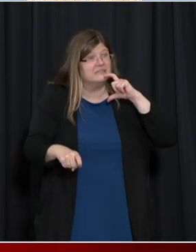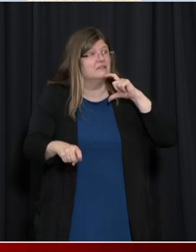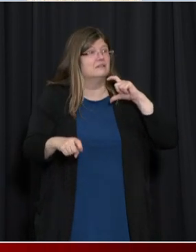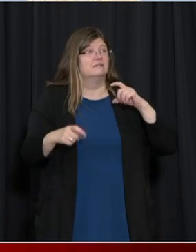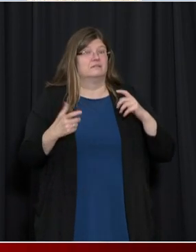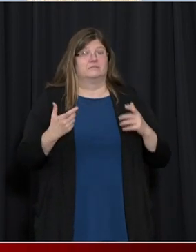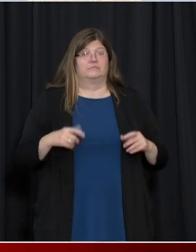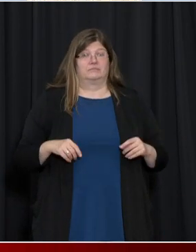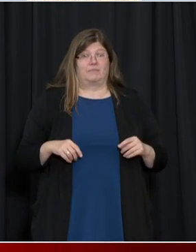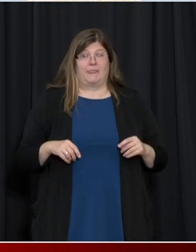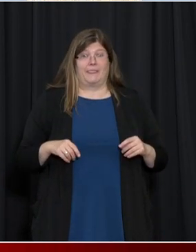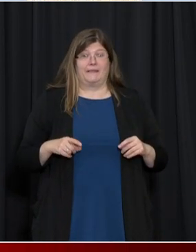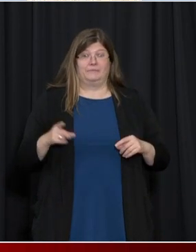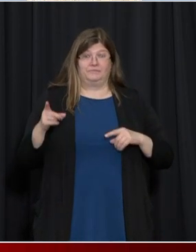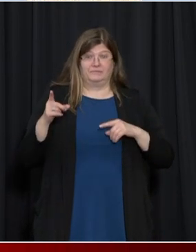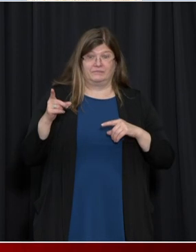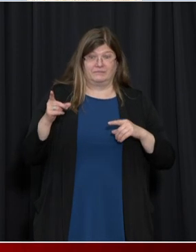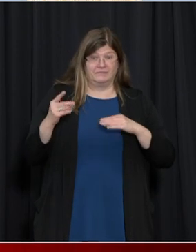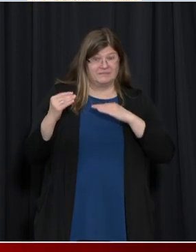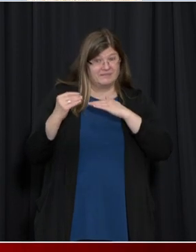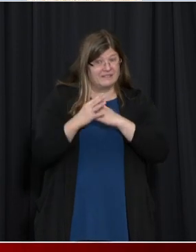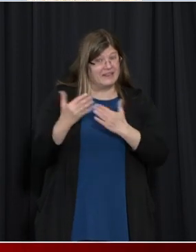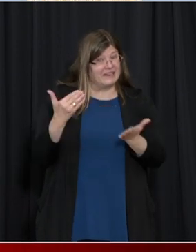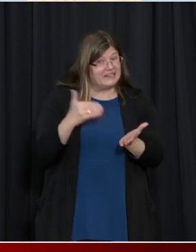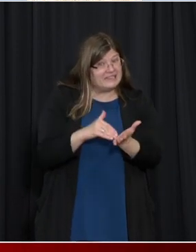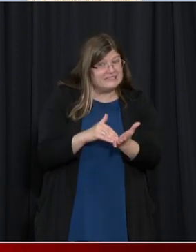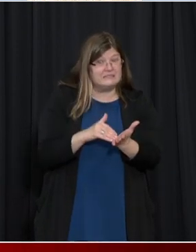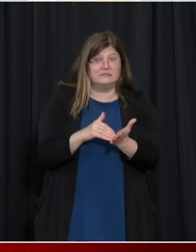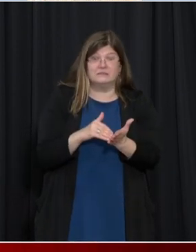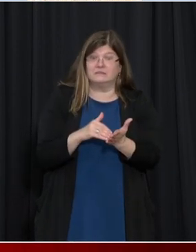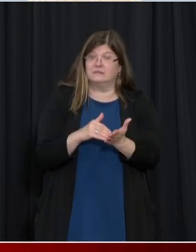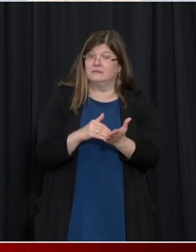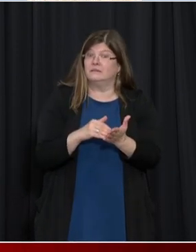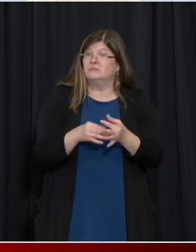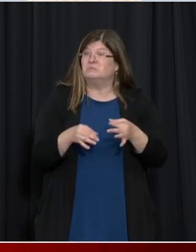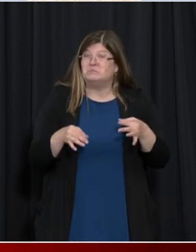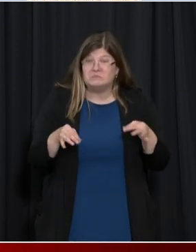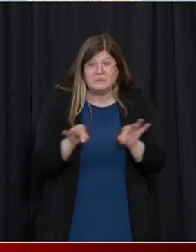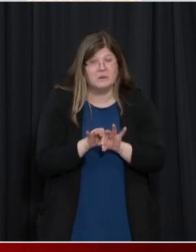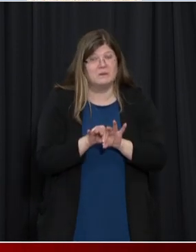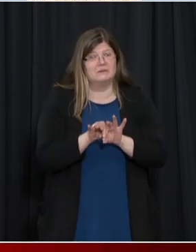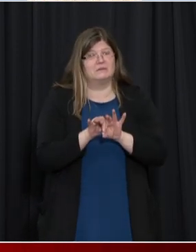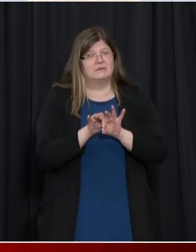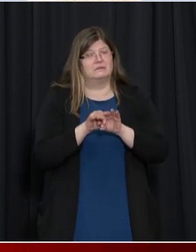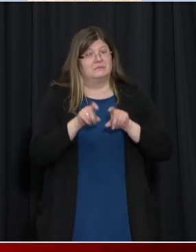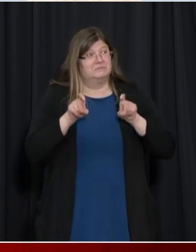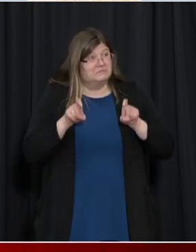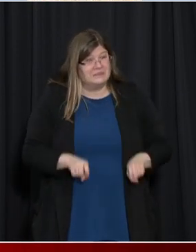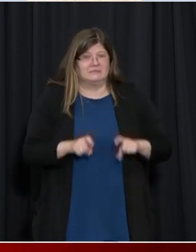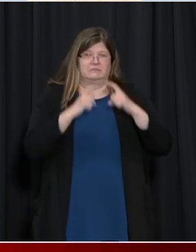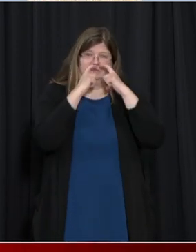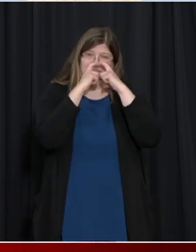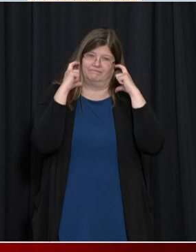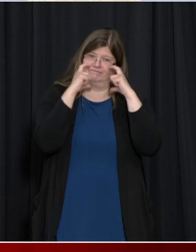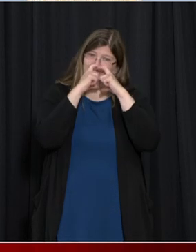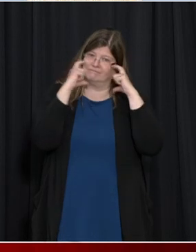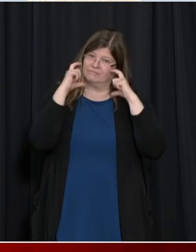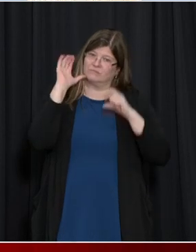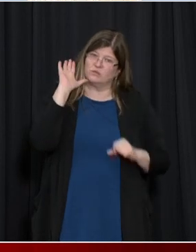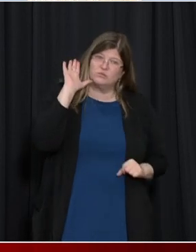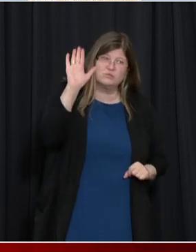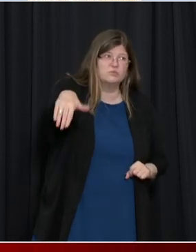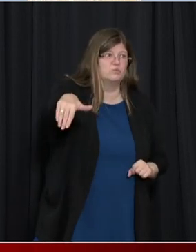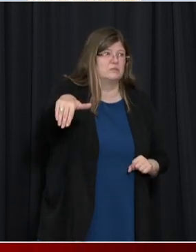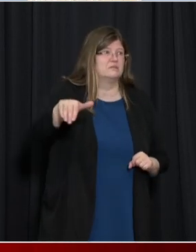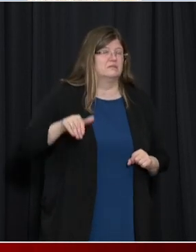the committee yesterday by Dr. Fauci, how important it was for people to be wearing masks. And even